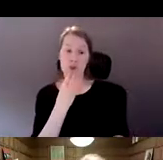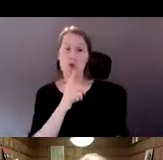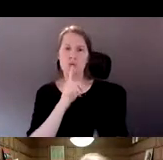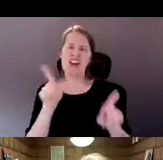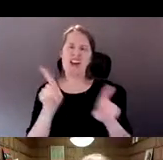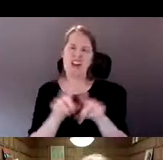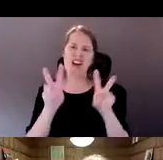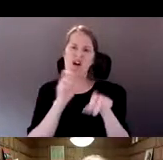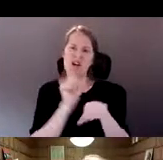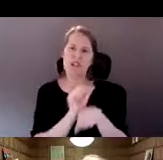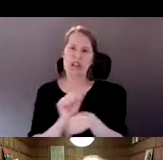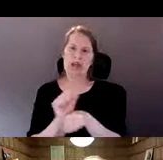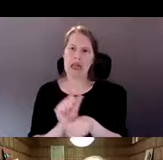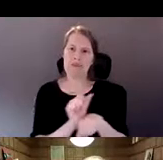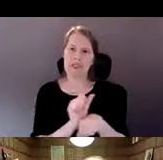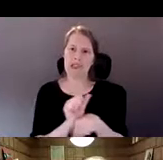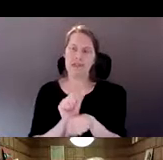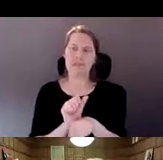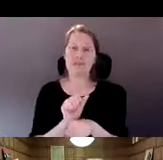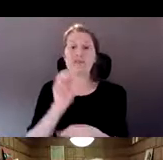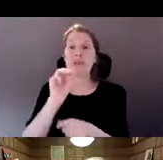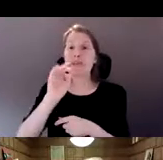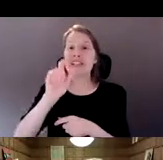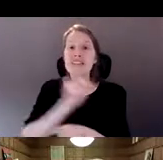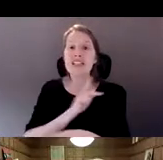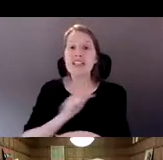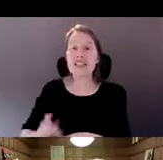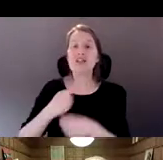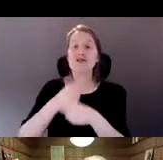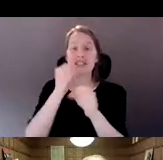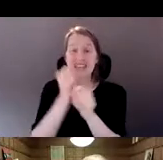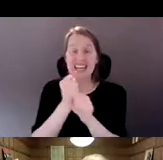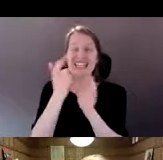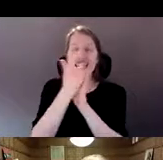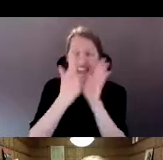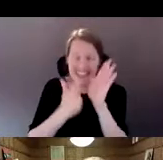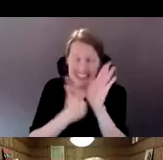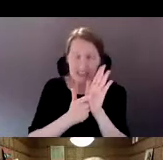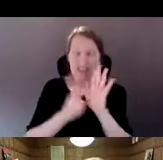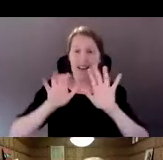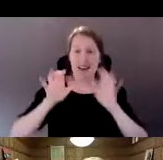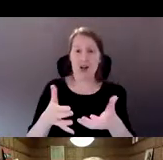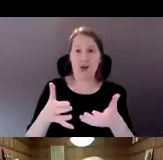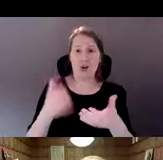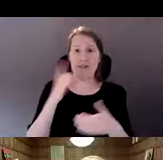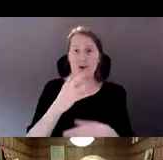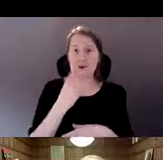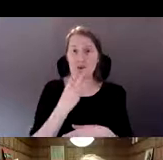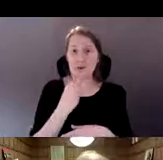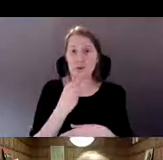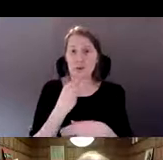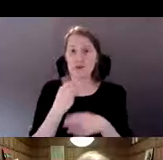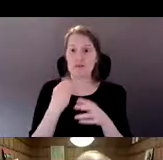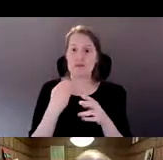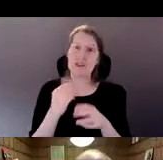slaves. Medieval kings created a legal status for the Jews of